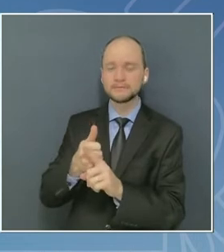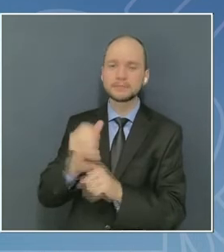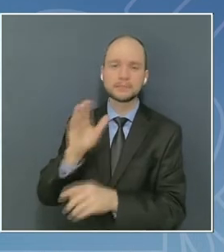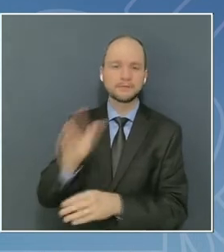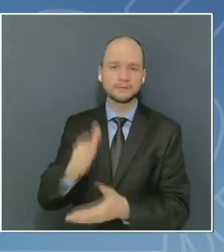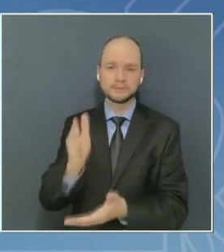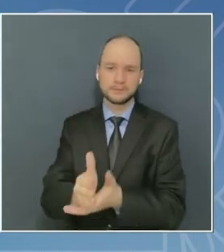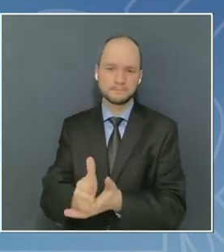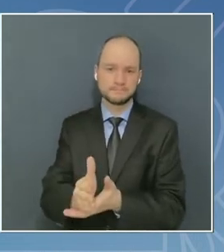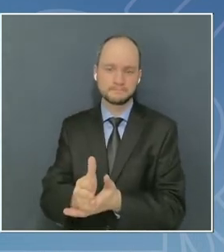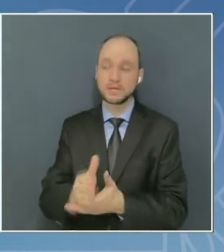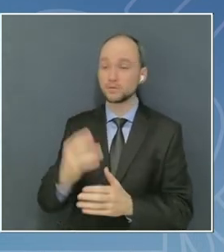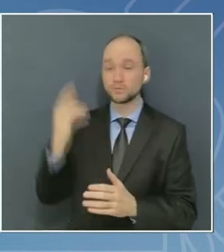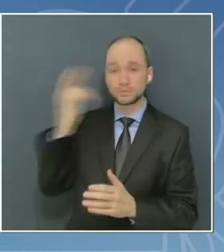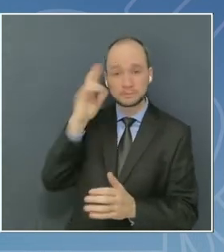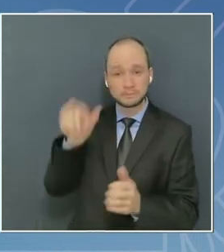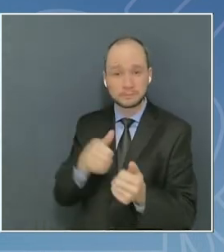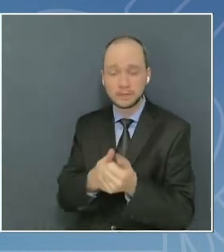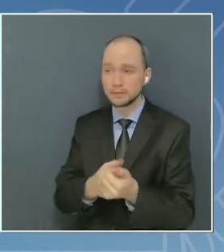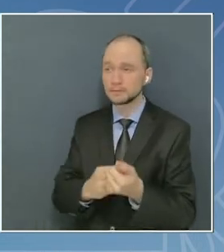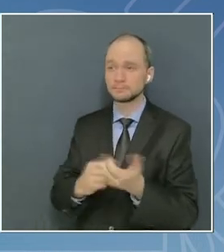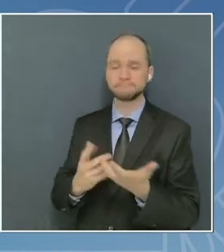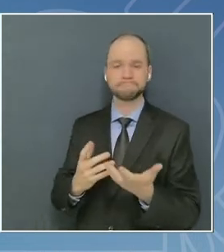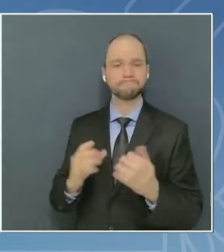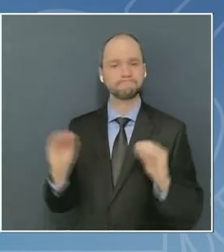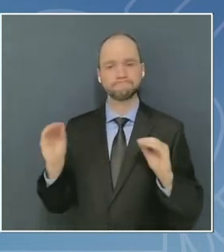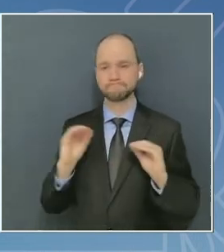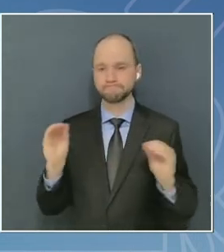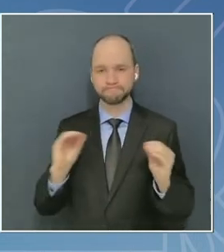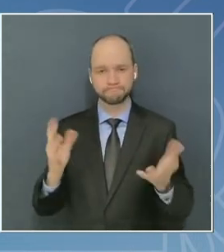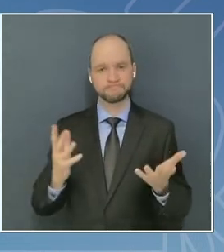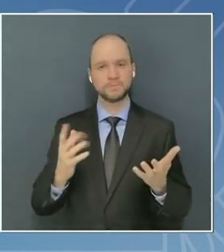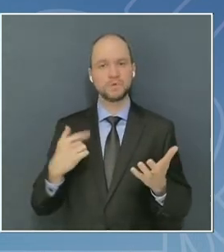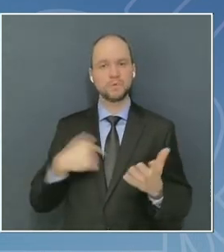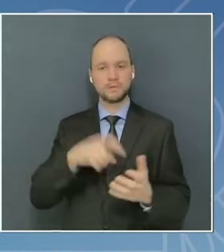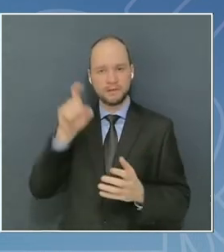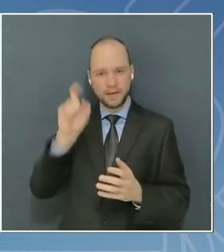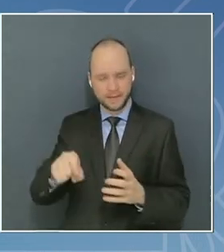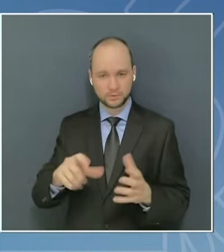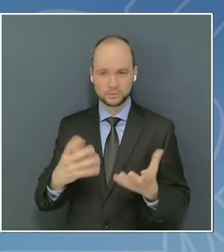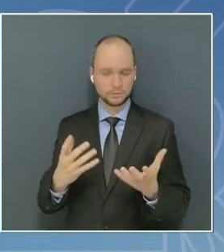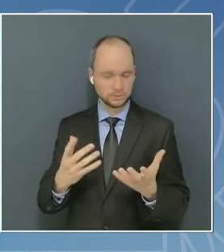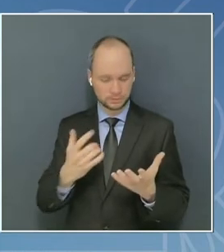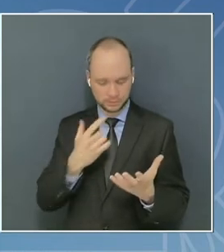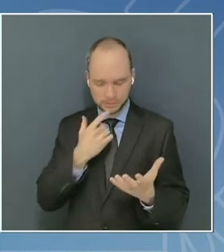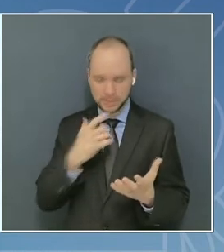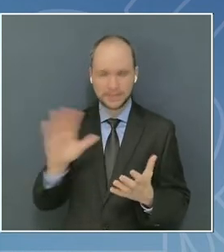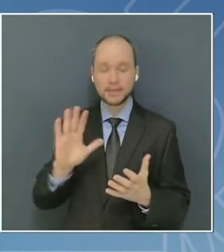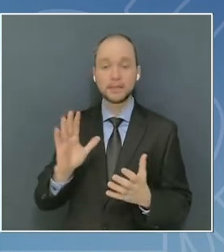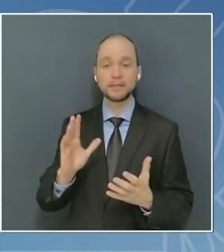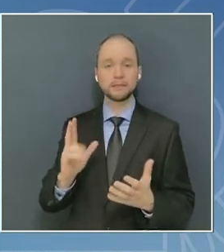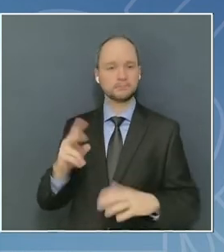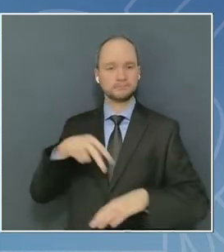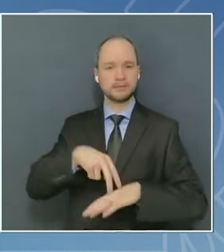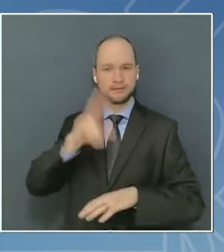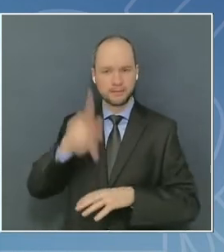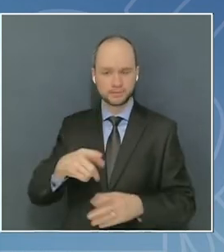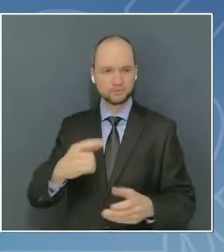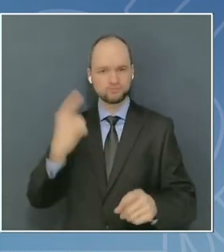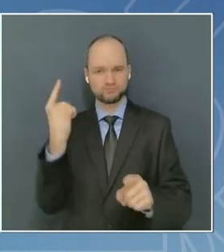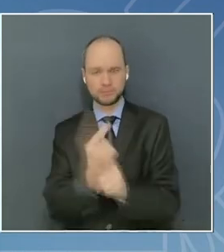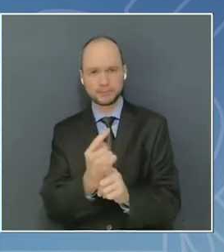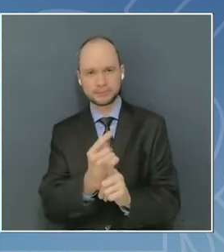it has no rhyme nor reason. So what we must do in response is say clearly that standing up for what is right, that speaking out